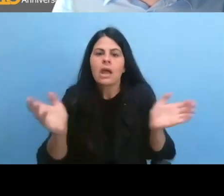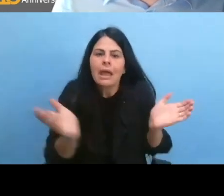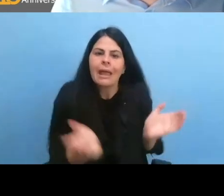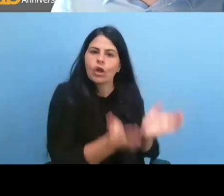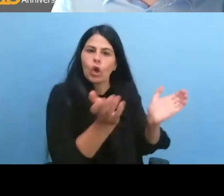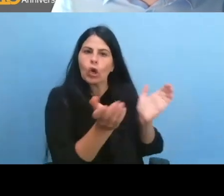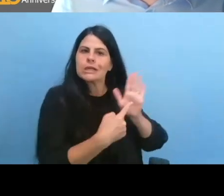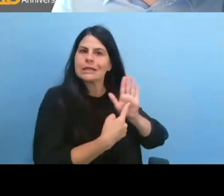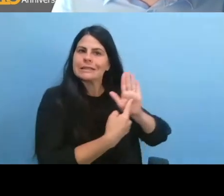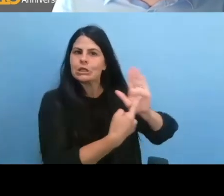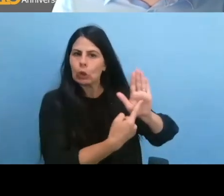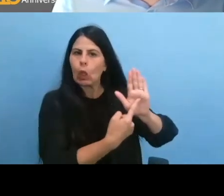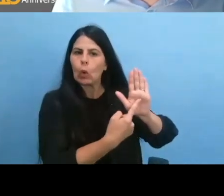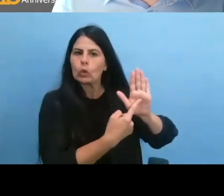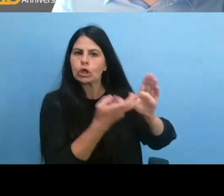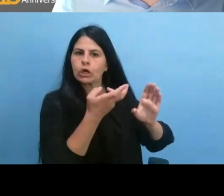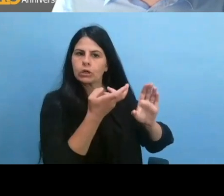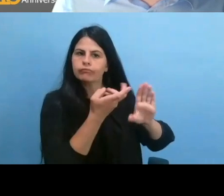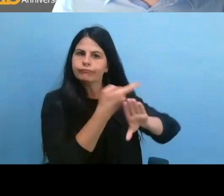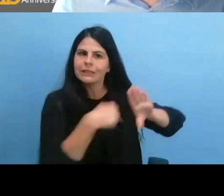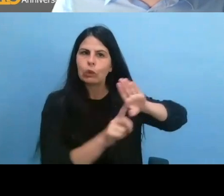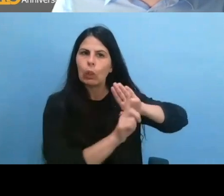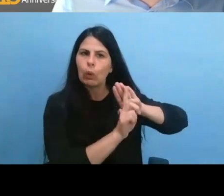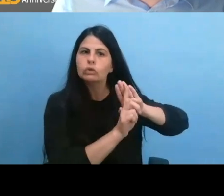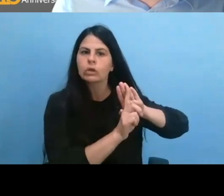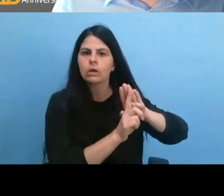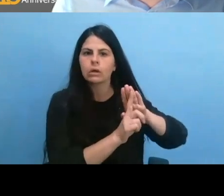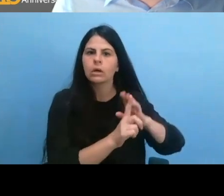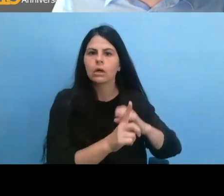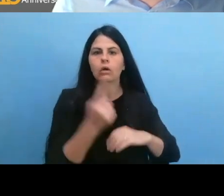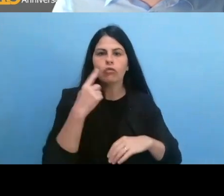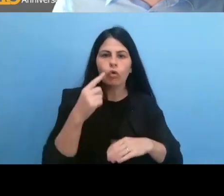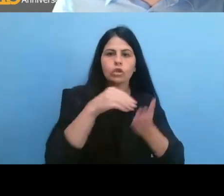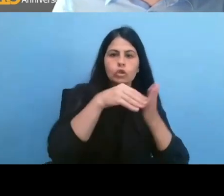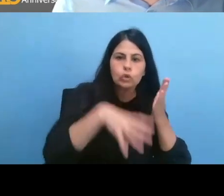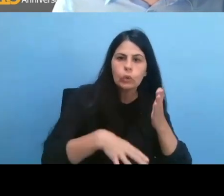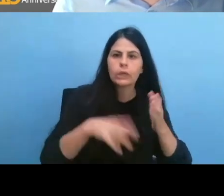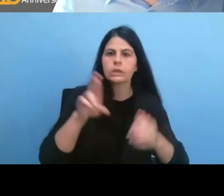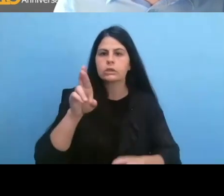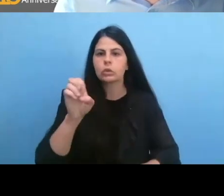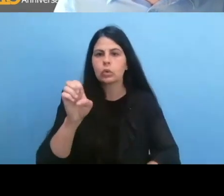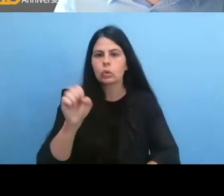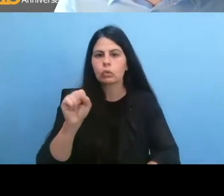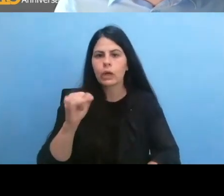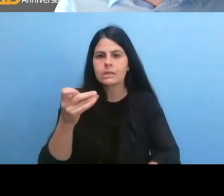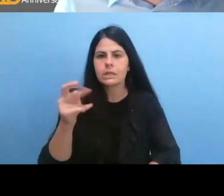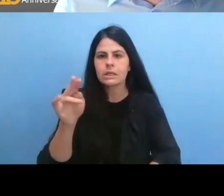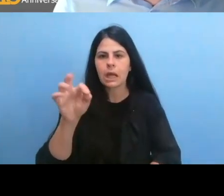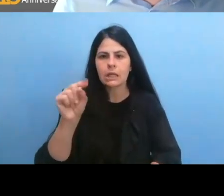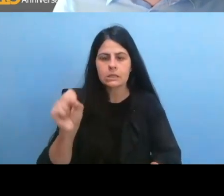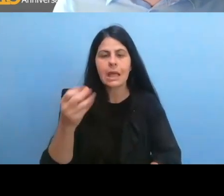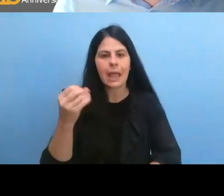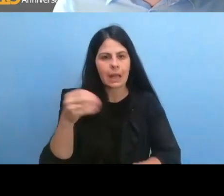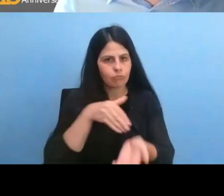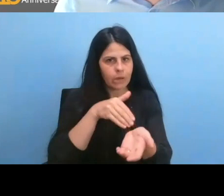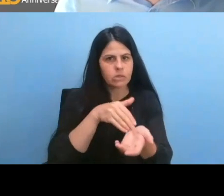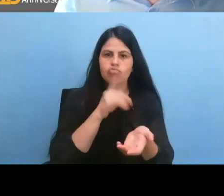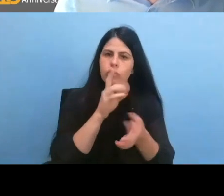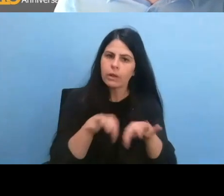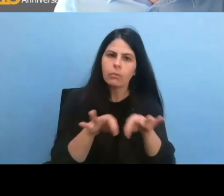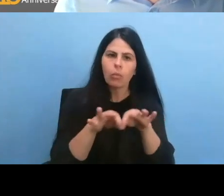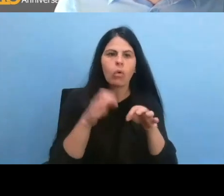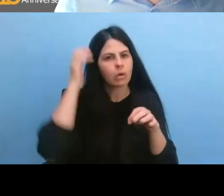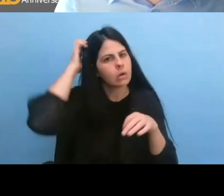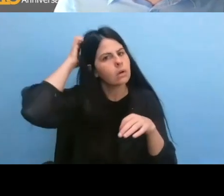practitioners is all very helpful, and creating a supportive environment where you feel comfortable with those disclosures